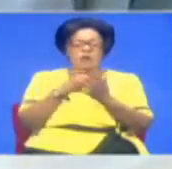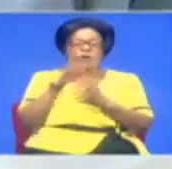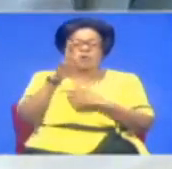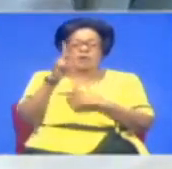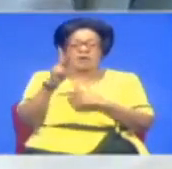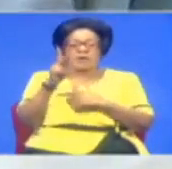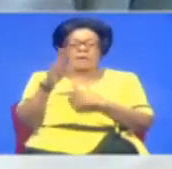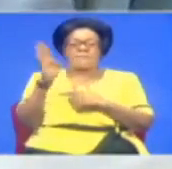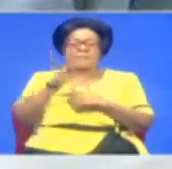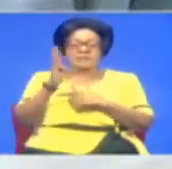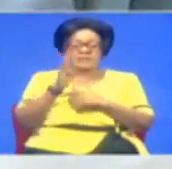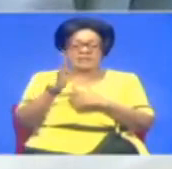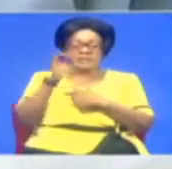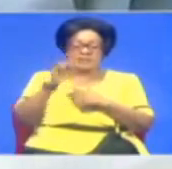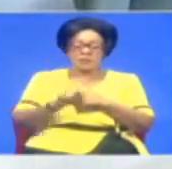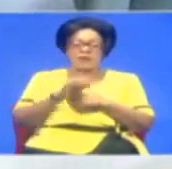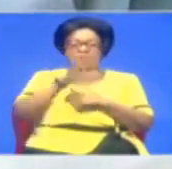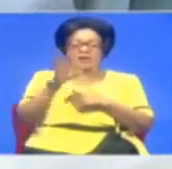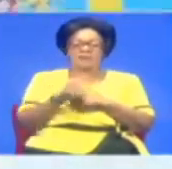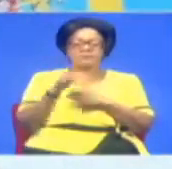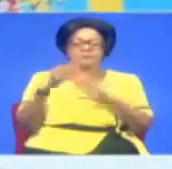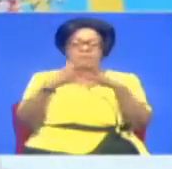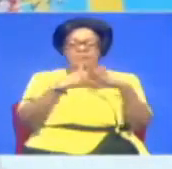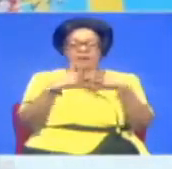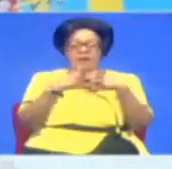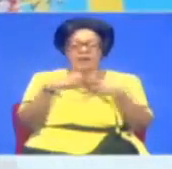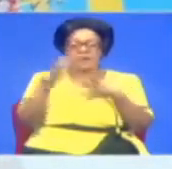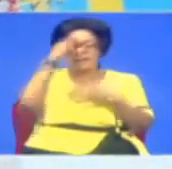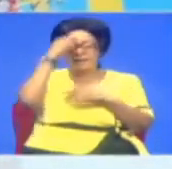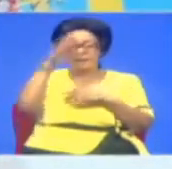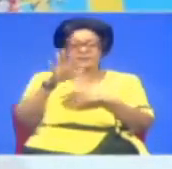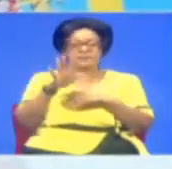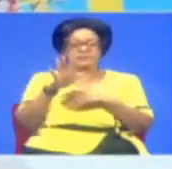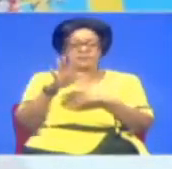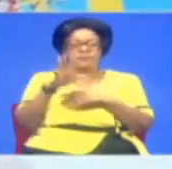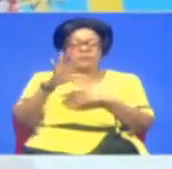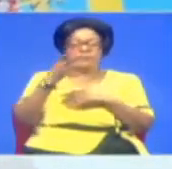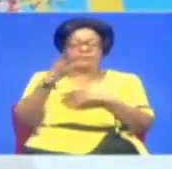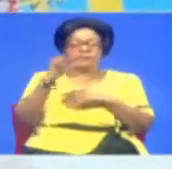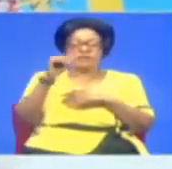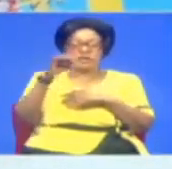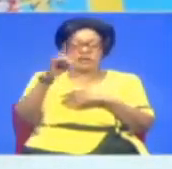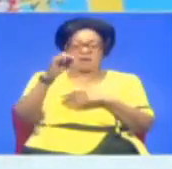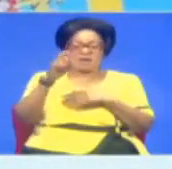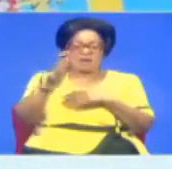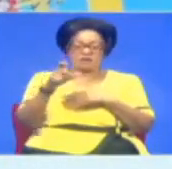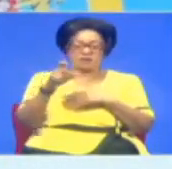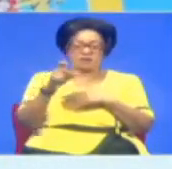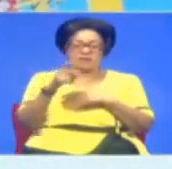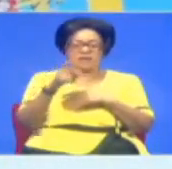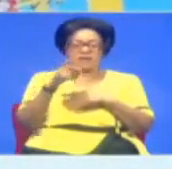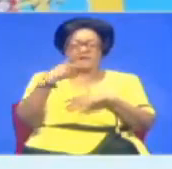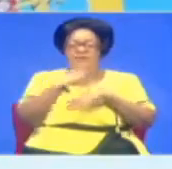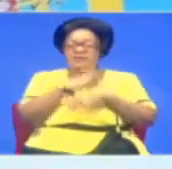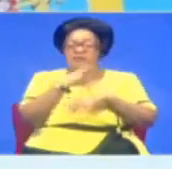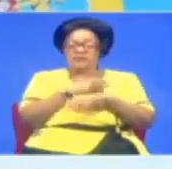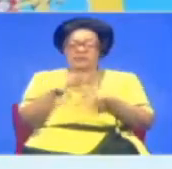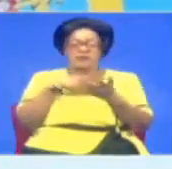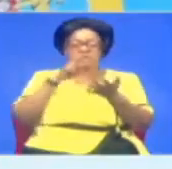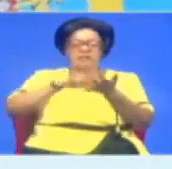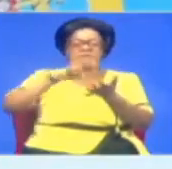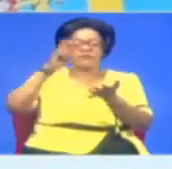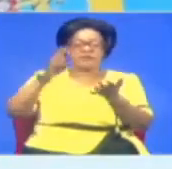Brazil, South Africa, Japan, USA and India. ChAdOx vaccine has an advantage in that it can